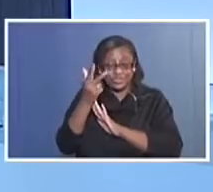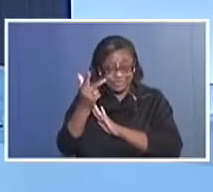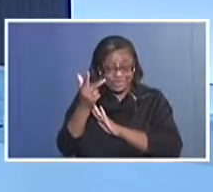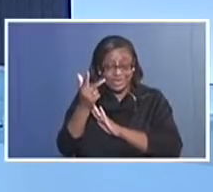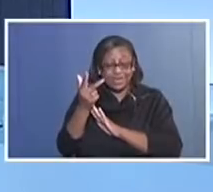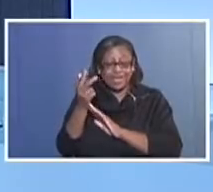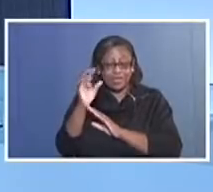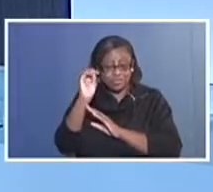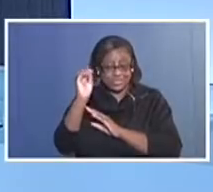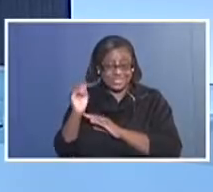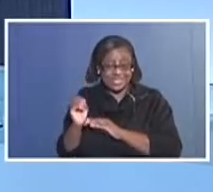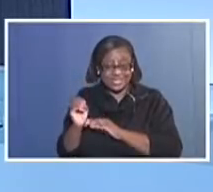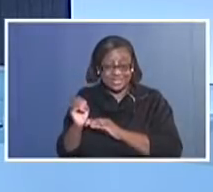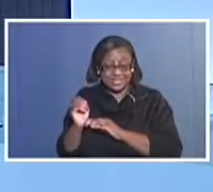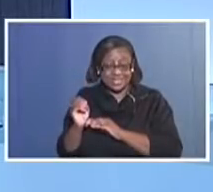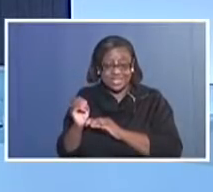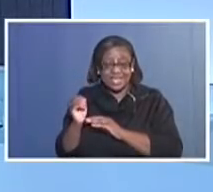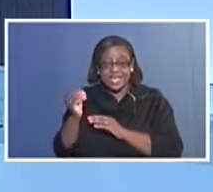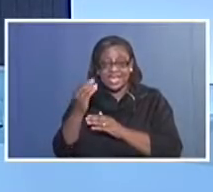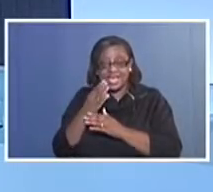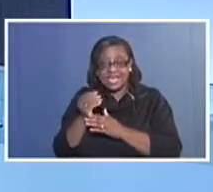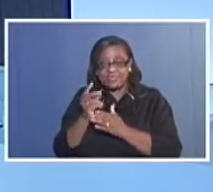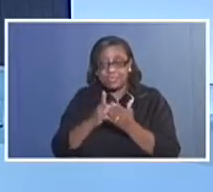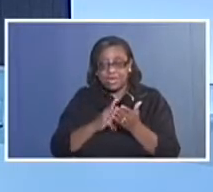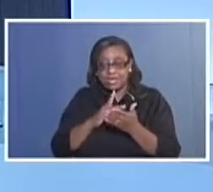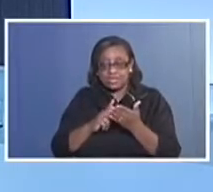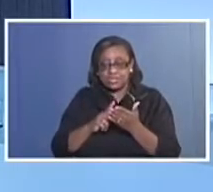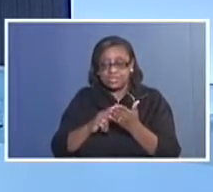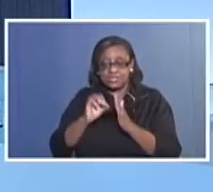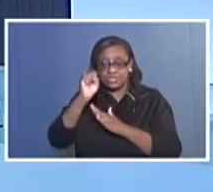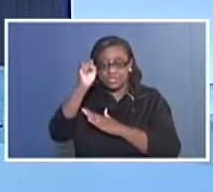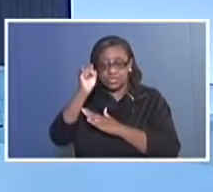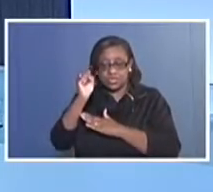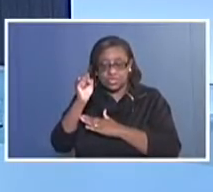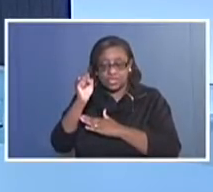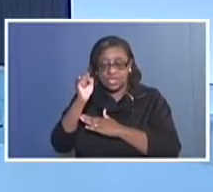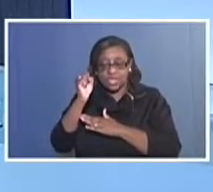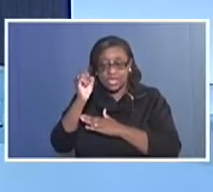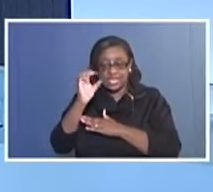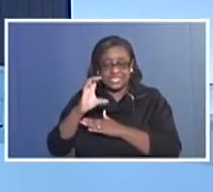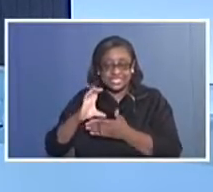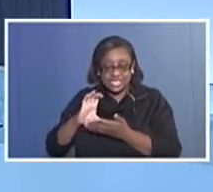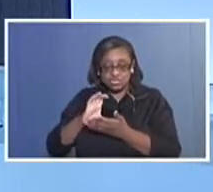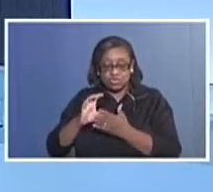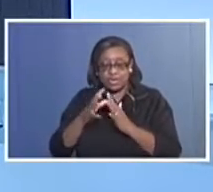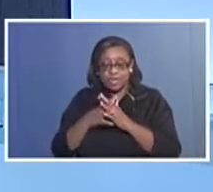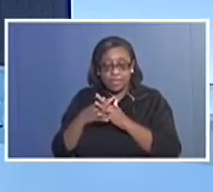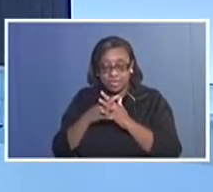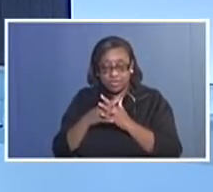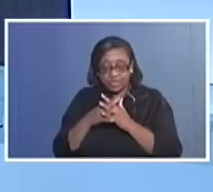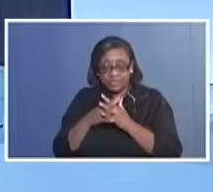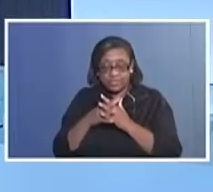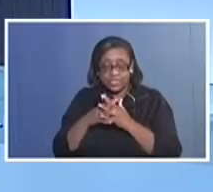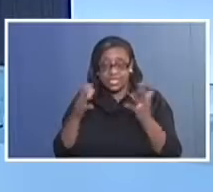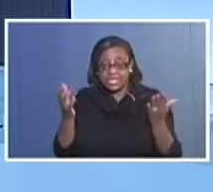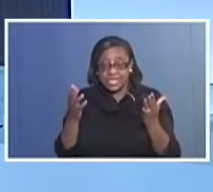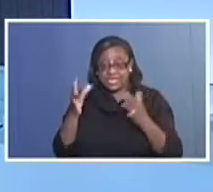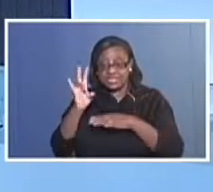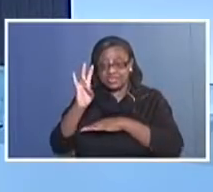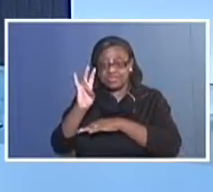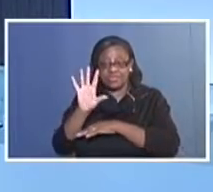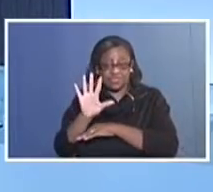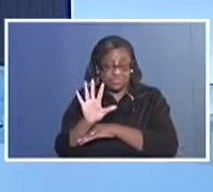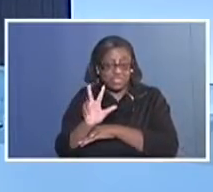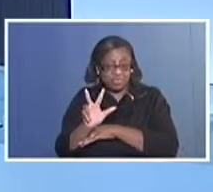even higher increases in parts of Central and South America. Here at home, that's 753.